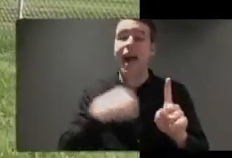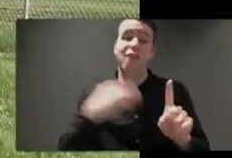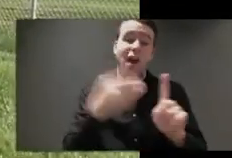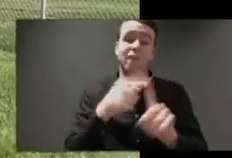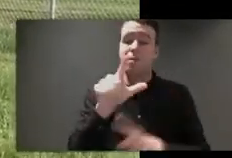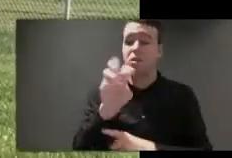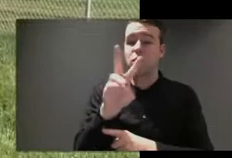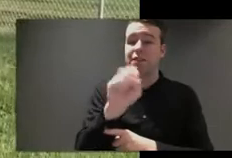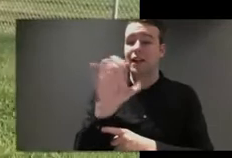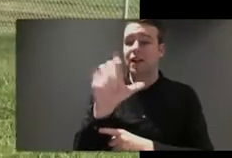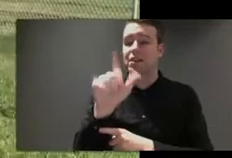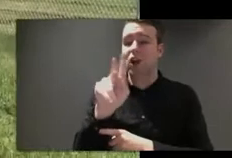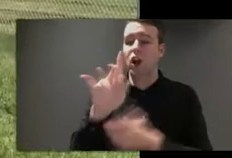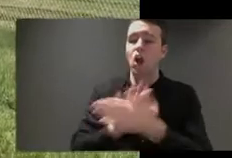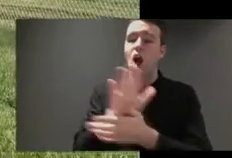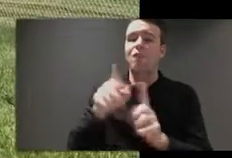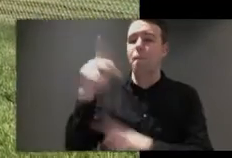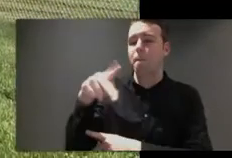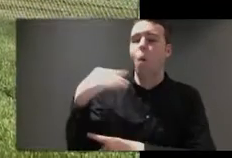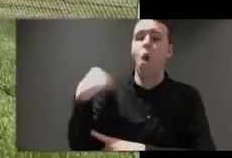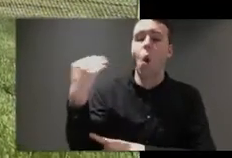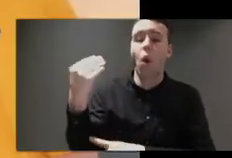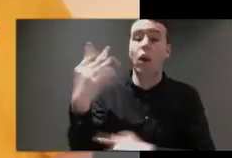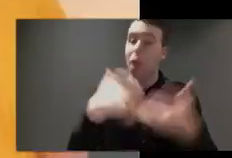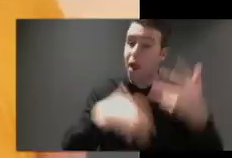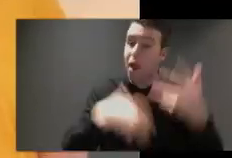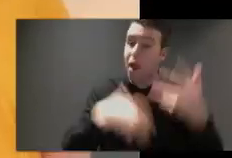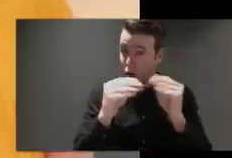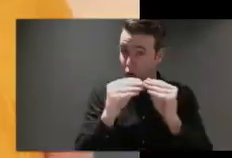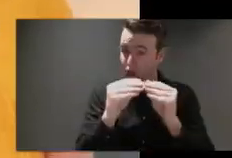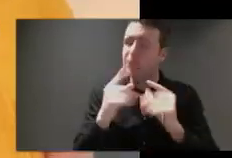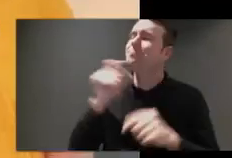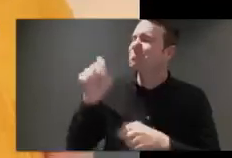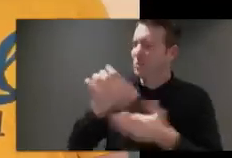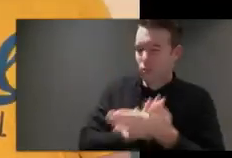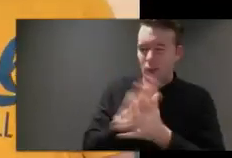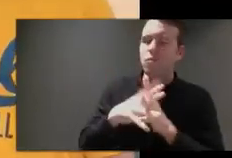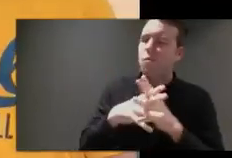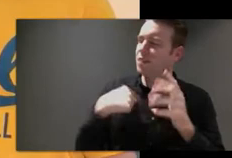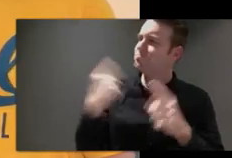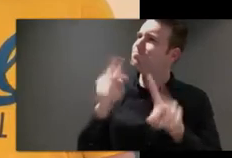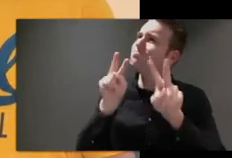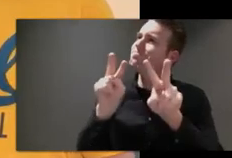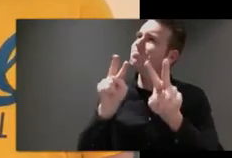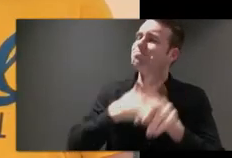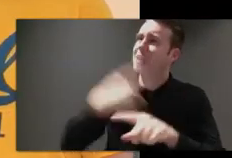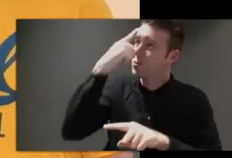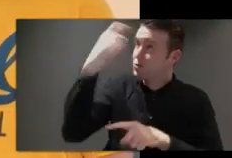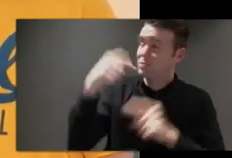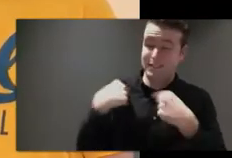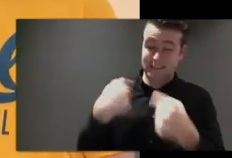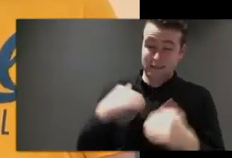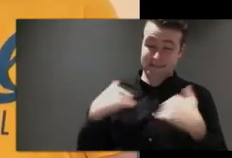Lewis and Clark College in Portland, Oregon, and looks to build on his list. Well, college football is always something I've been wanting to do. It's been one of my dreams since I was a